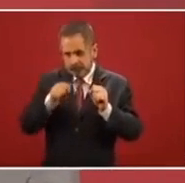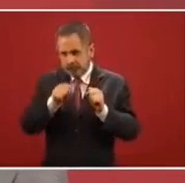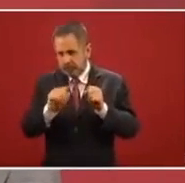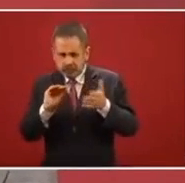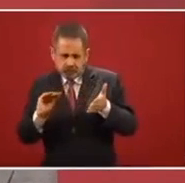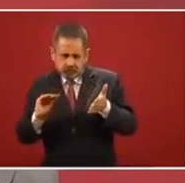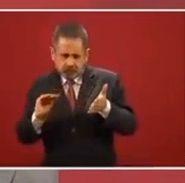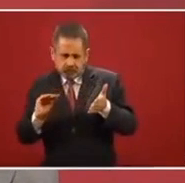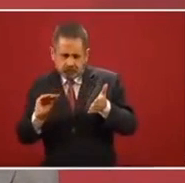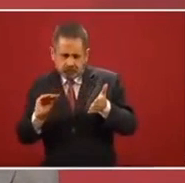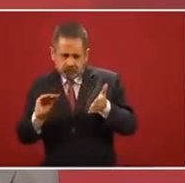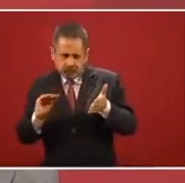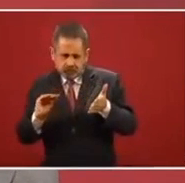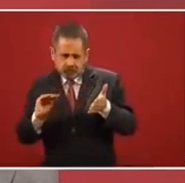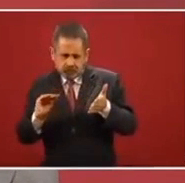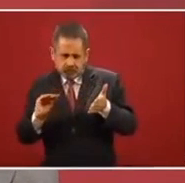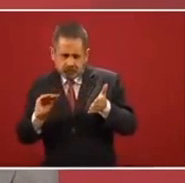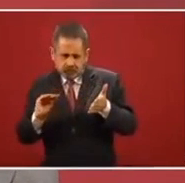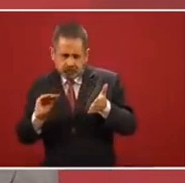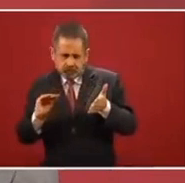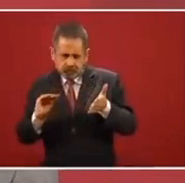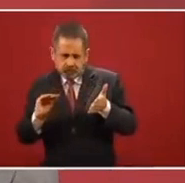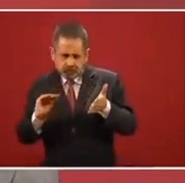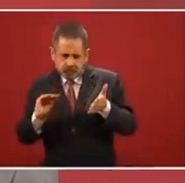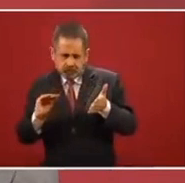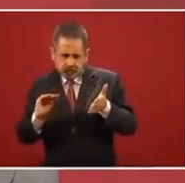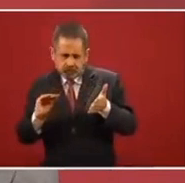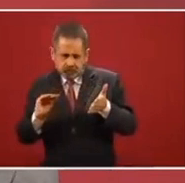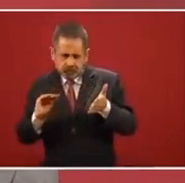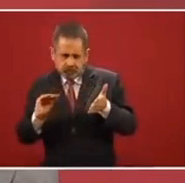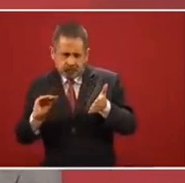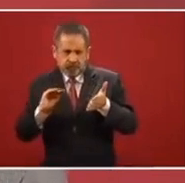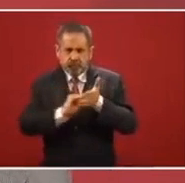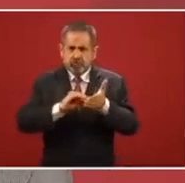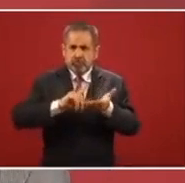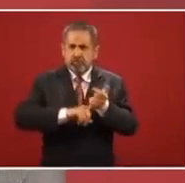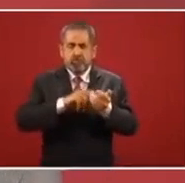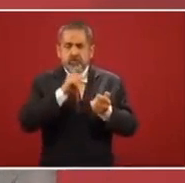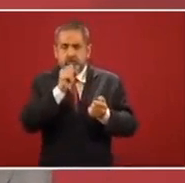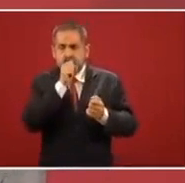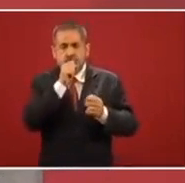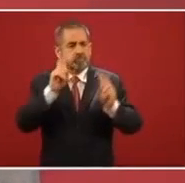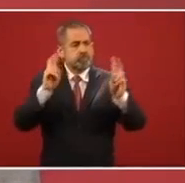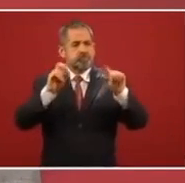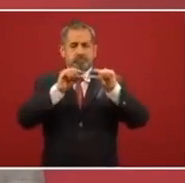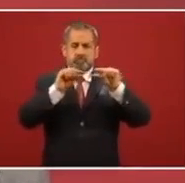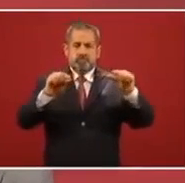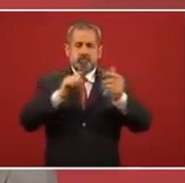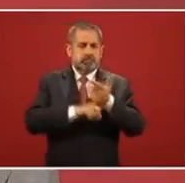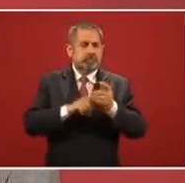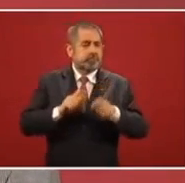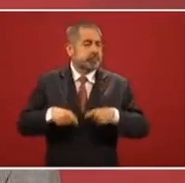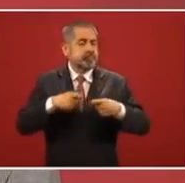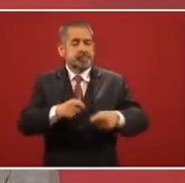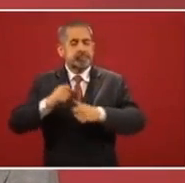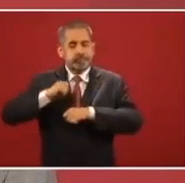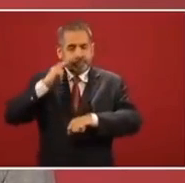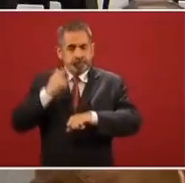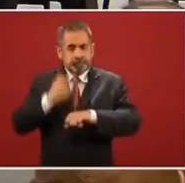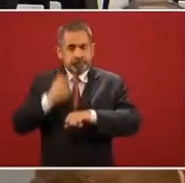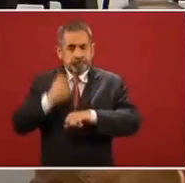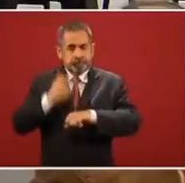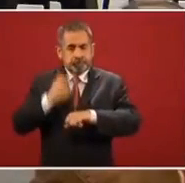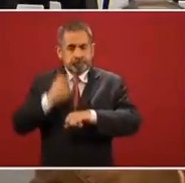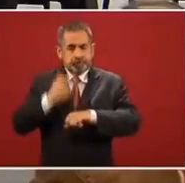muy peculiar, in a very peculiar sector, en el título que habla de las atribuciones del Congreso de la